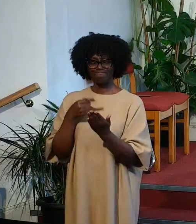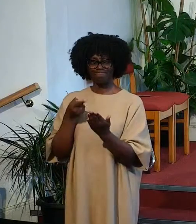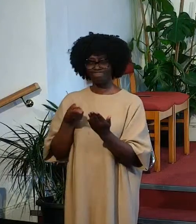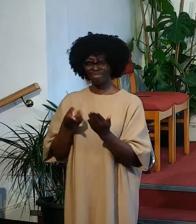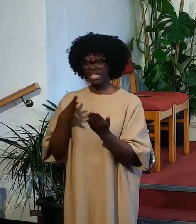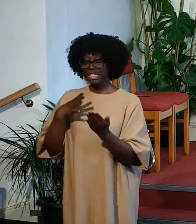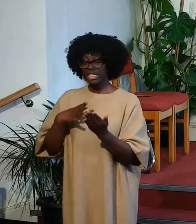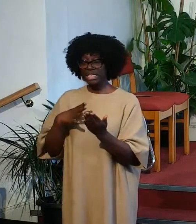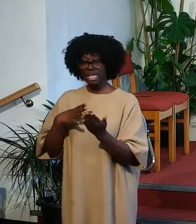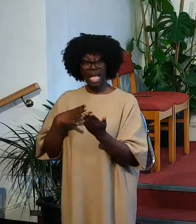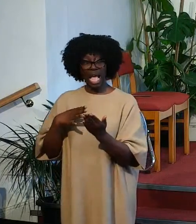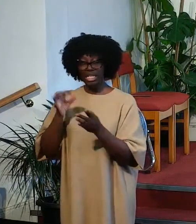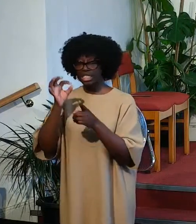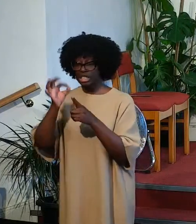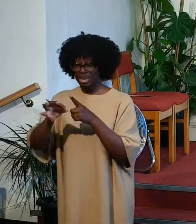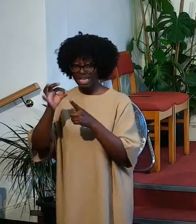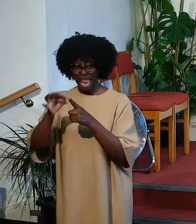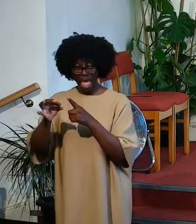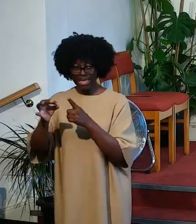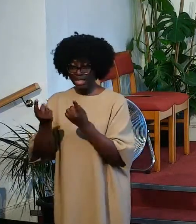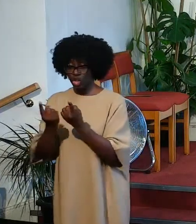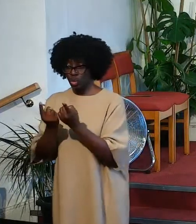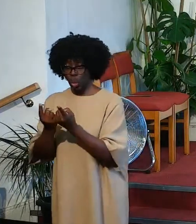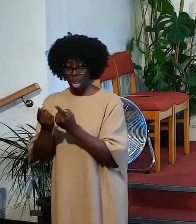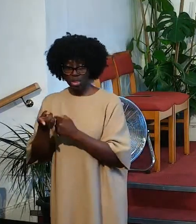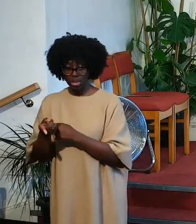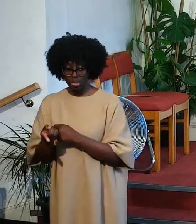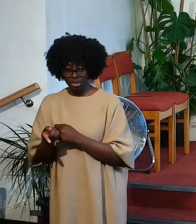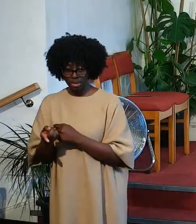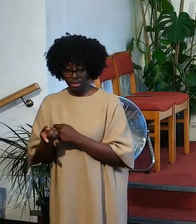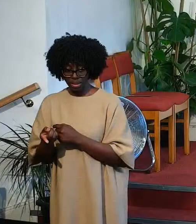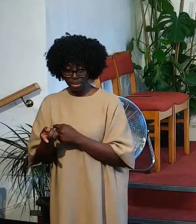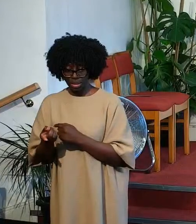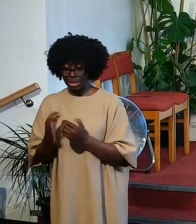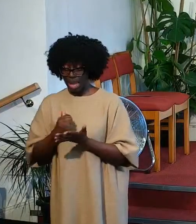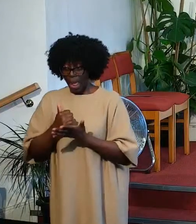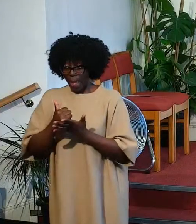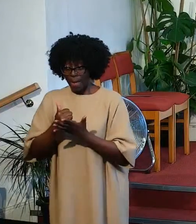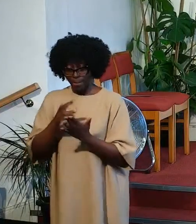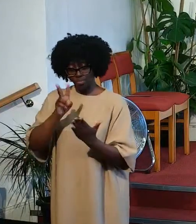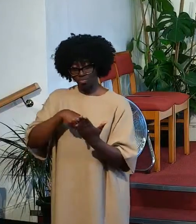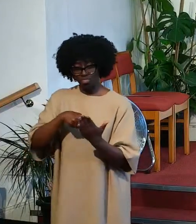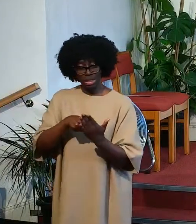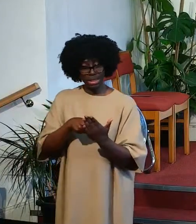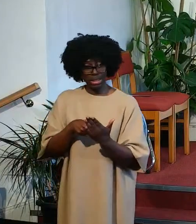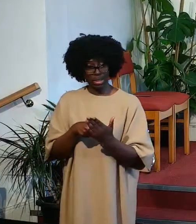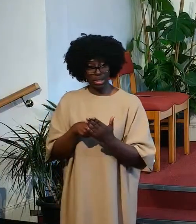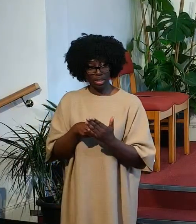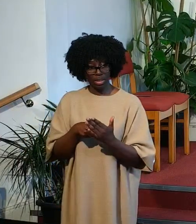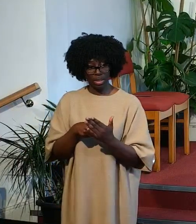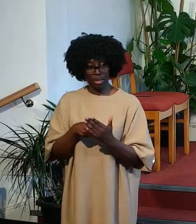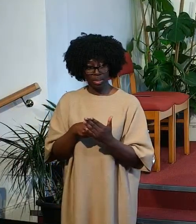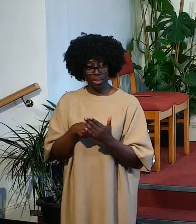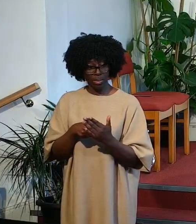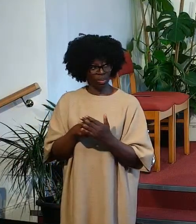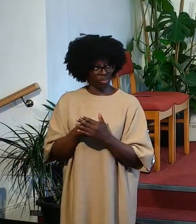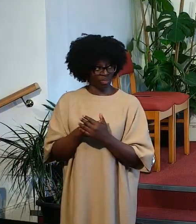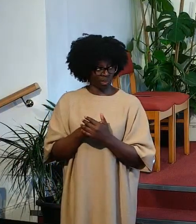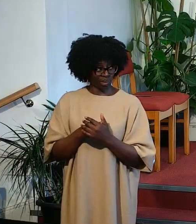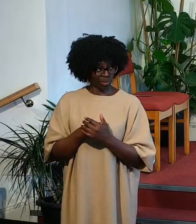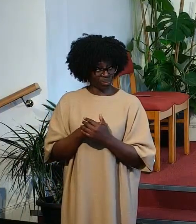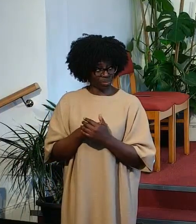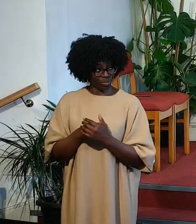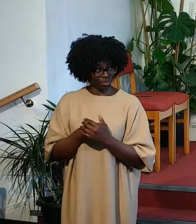specialized tools to help them read. There is some potential there, but the very distinct thing with those individuals, they appear to be cold.